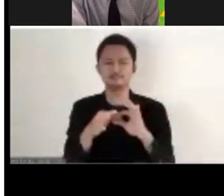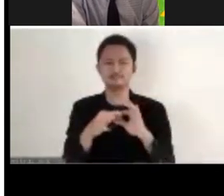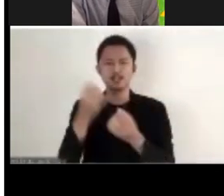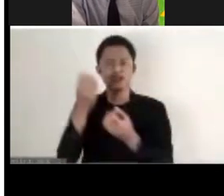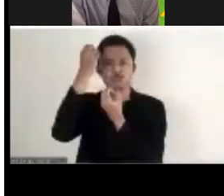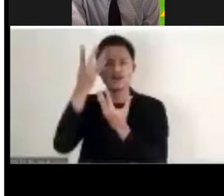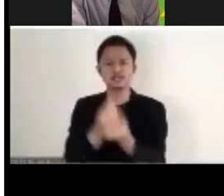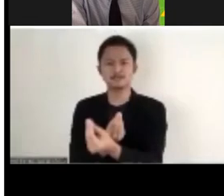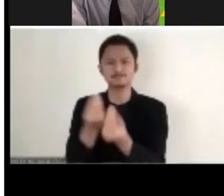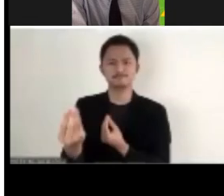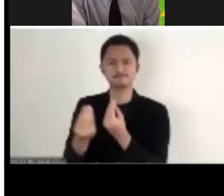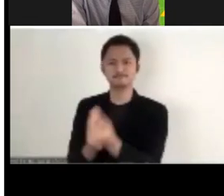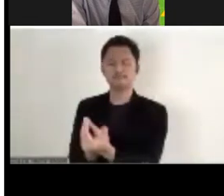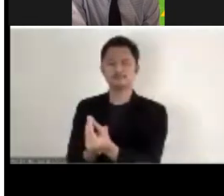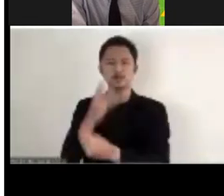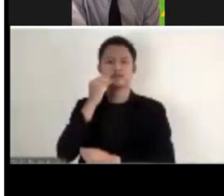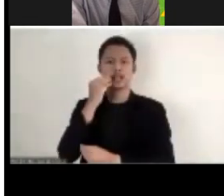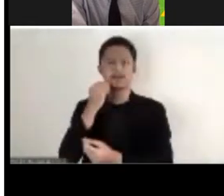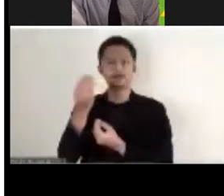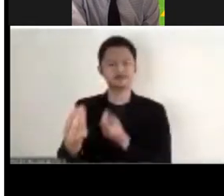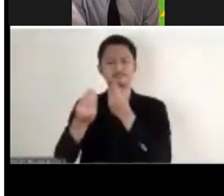assyrians scoring